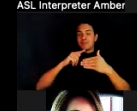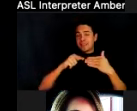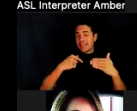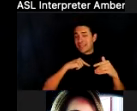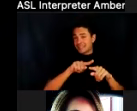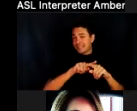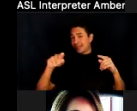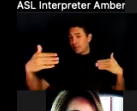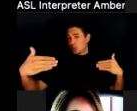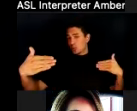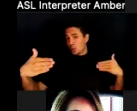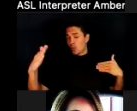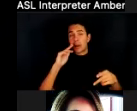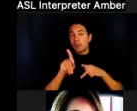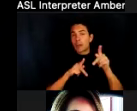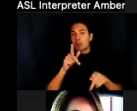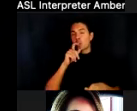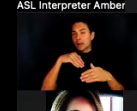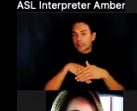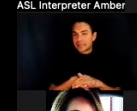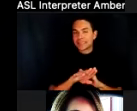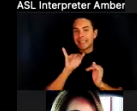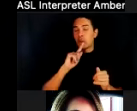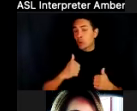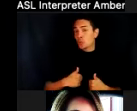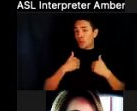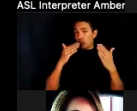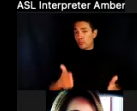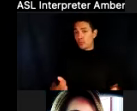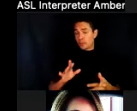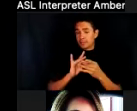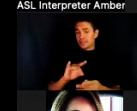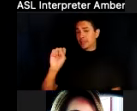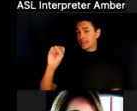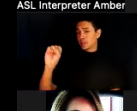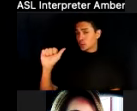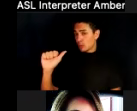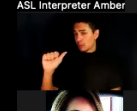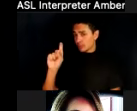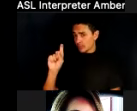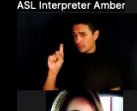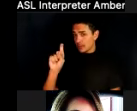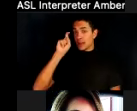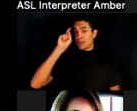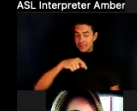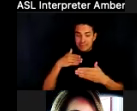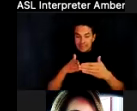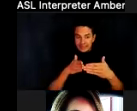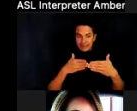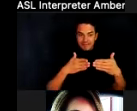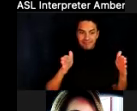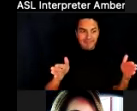folks who are coming in that are survivors of sexual assault? Is there a person who can